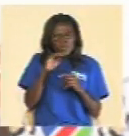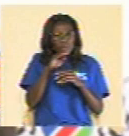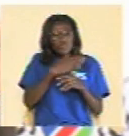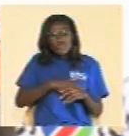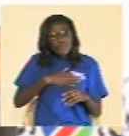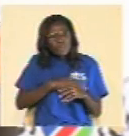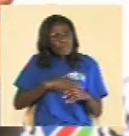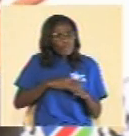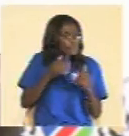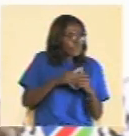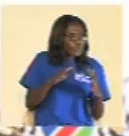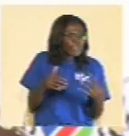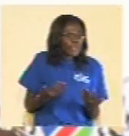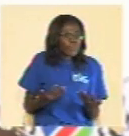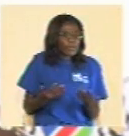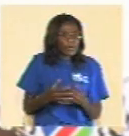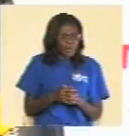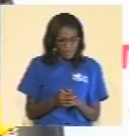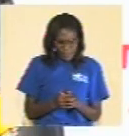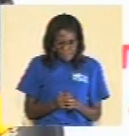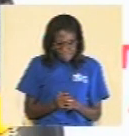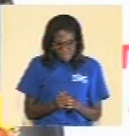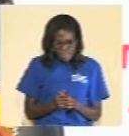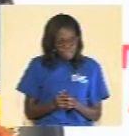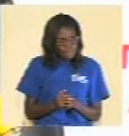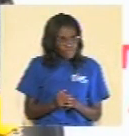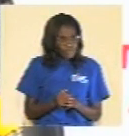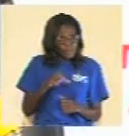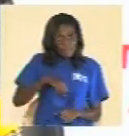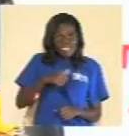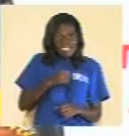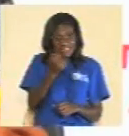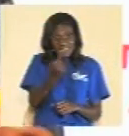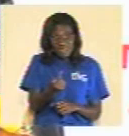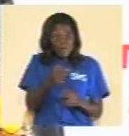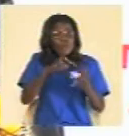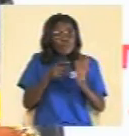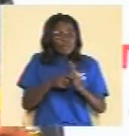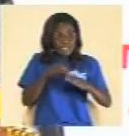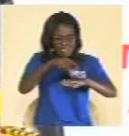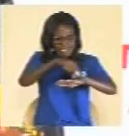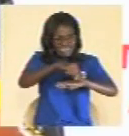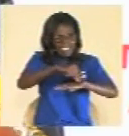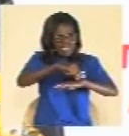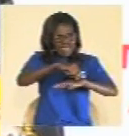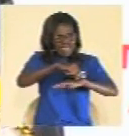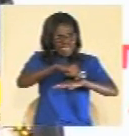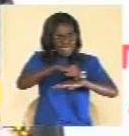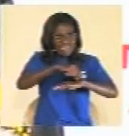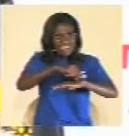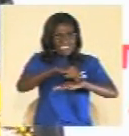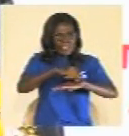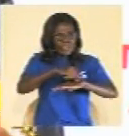or what is the story there? The disease itself affects the skin, and it goes